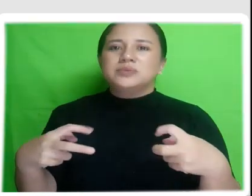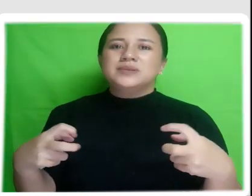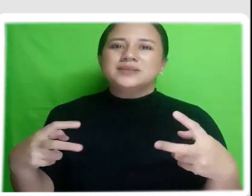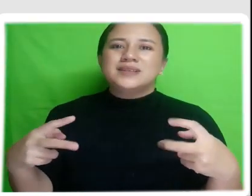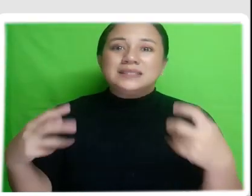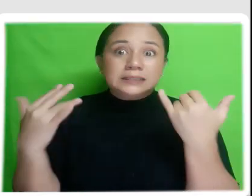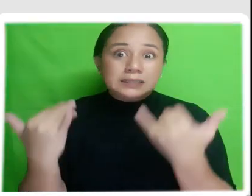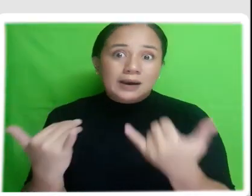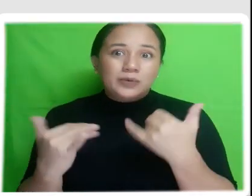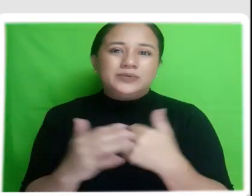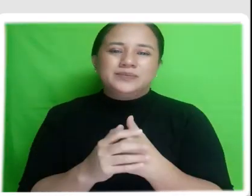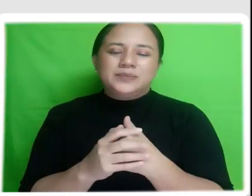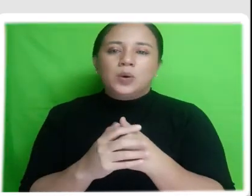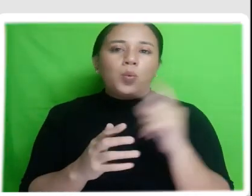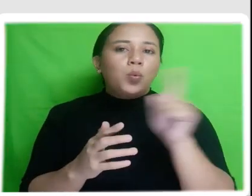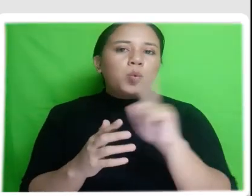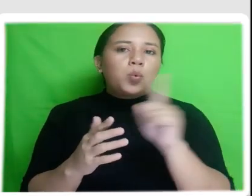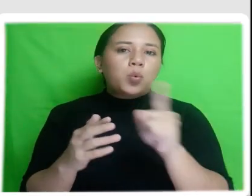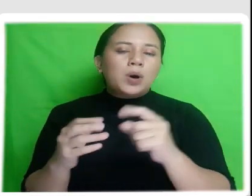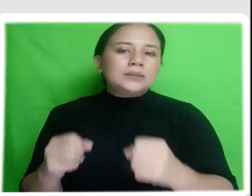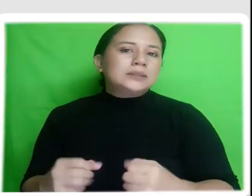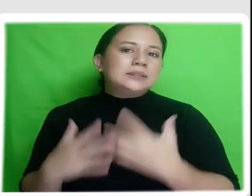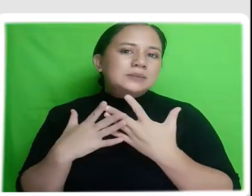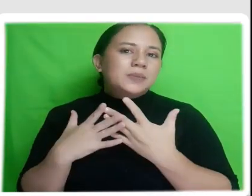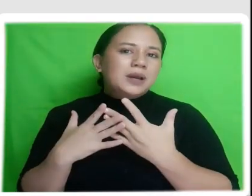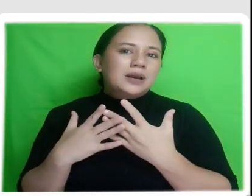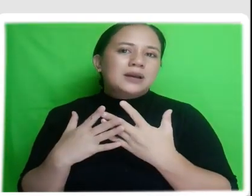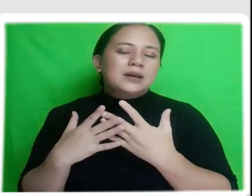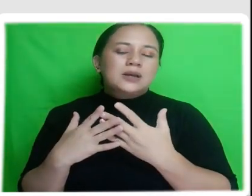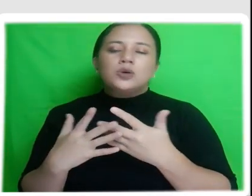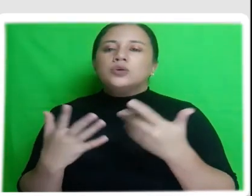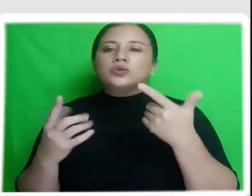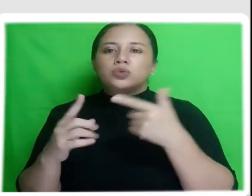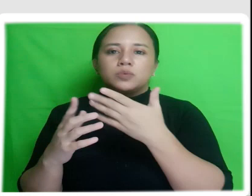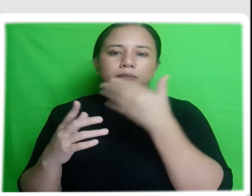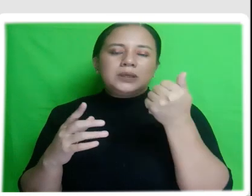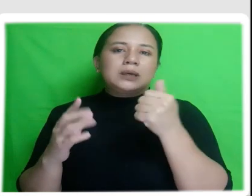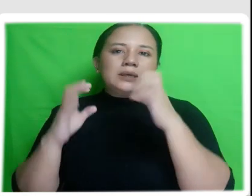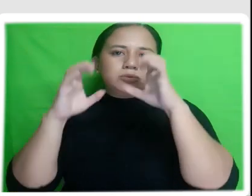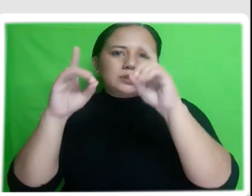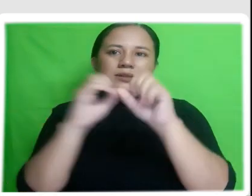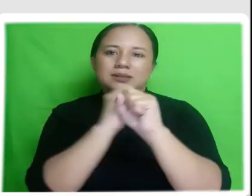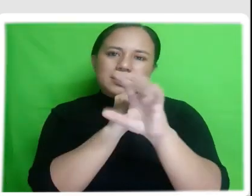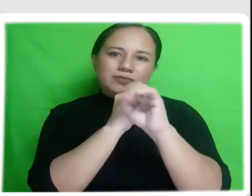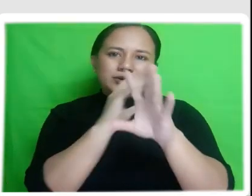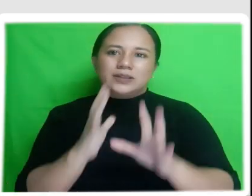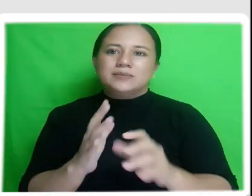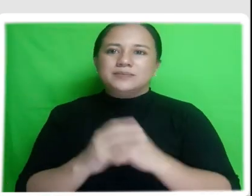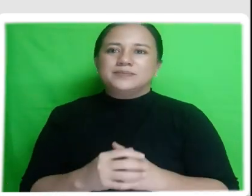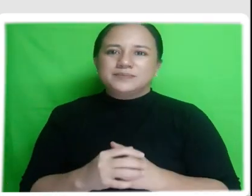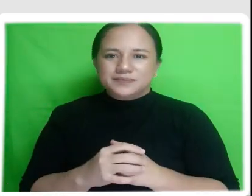now, what drives you, what motivates you to be an education advocate.